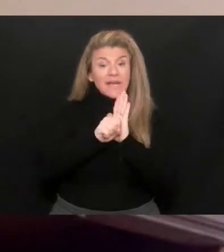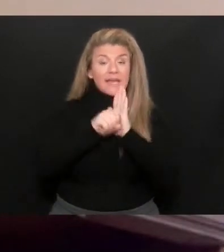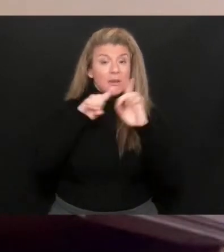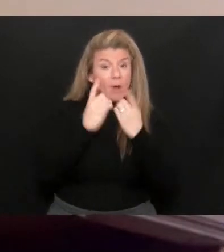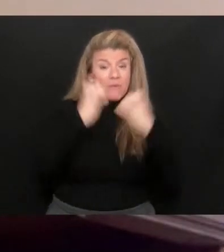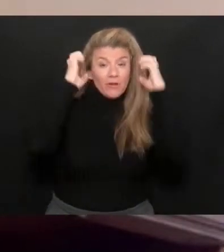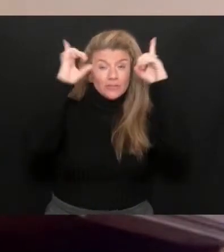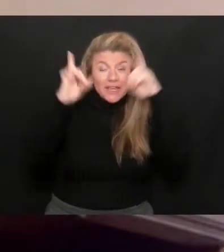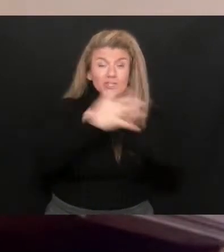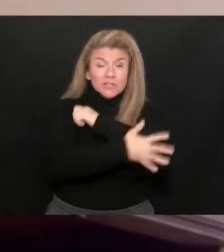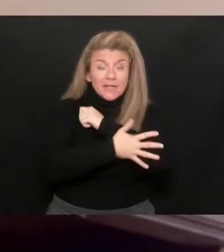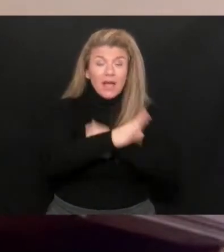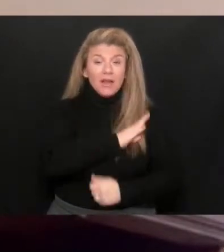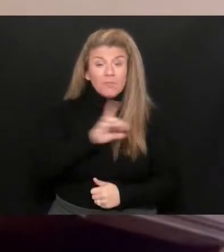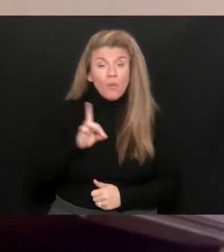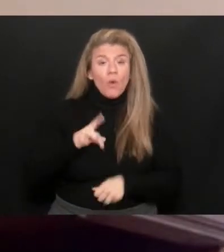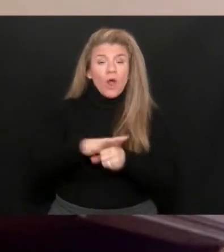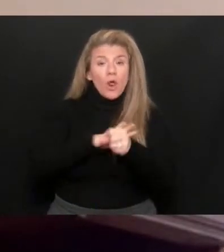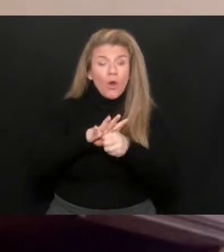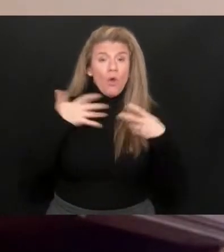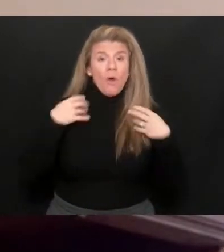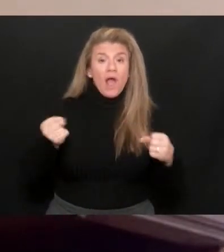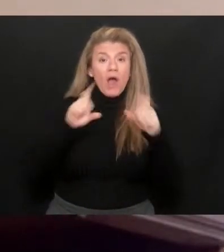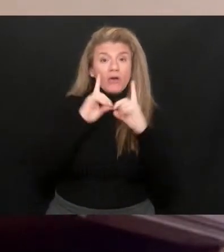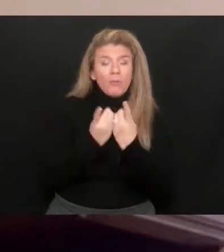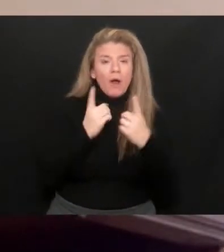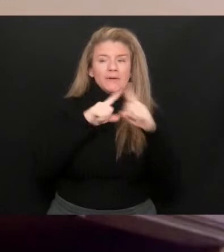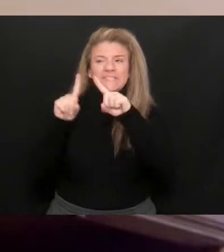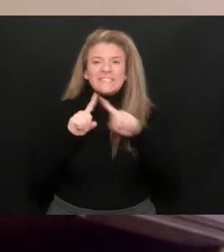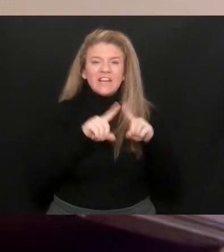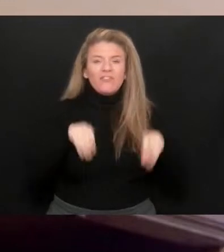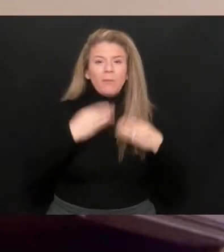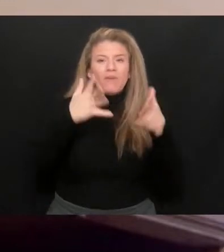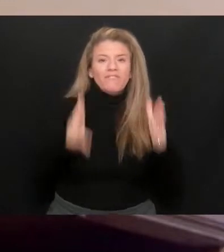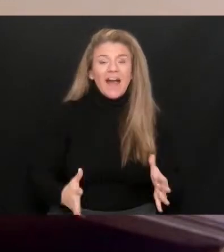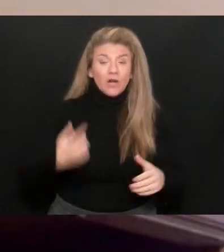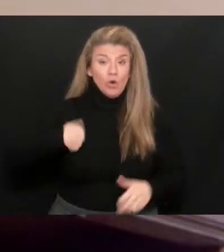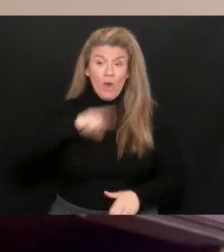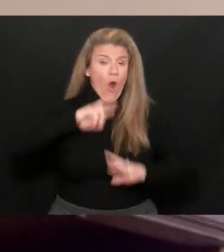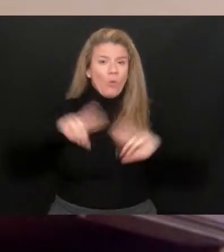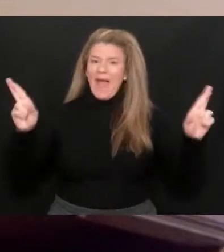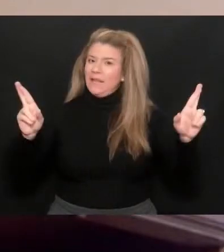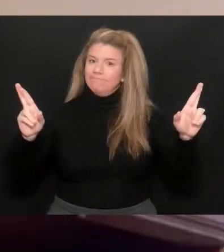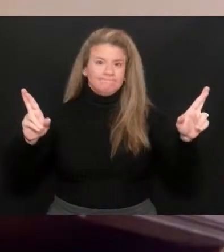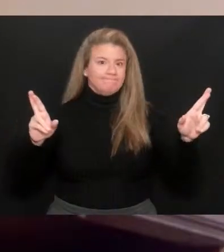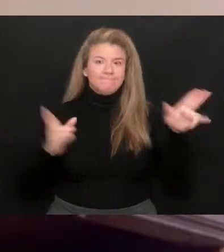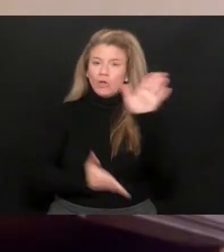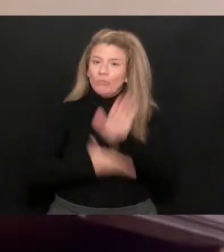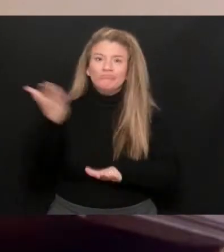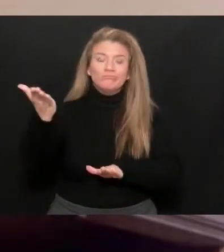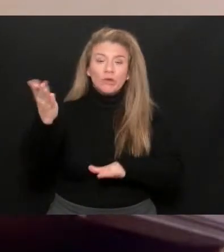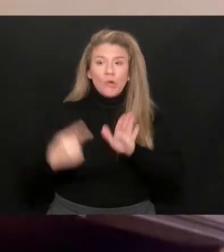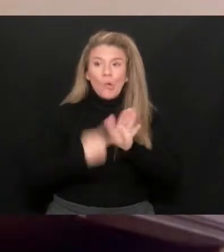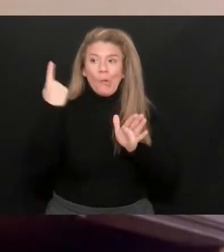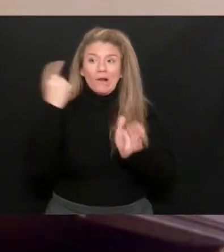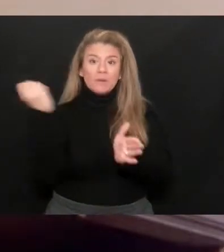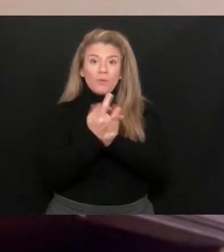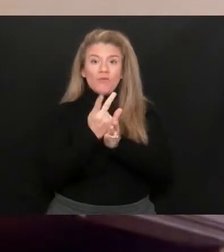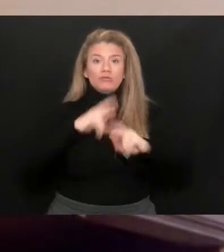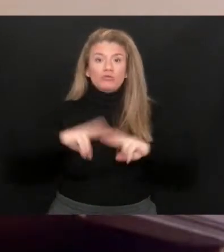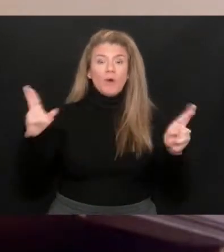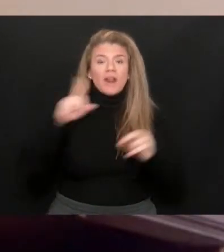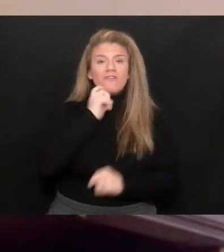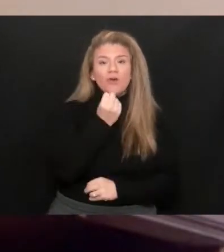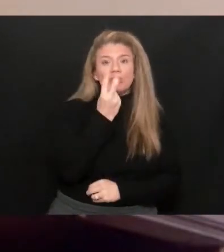boards, local health departments, and other providers, and we are ready to go once the approval is given for